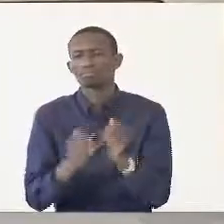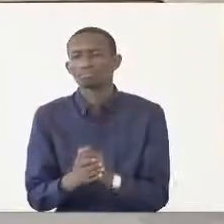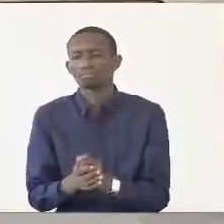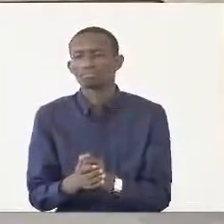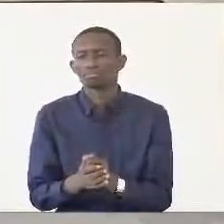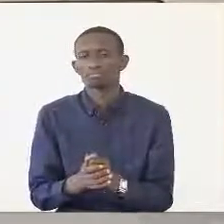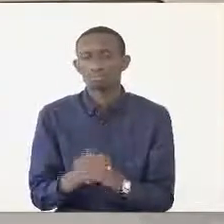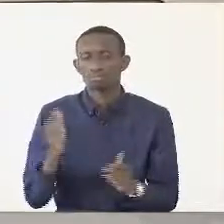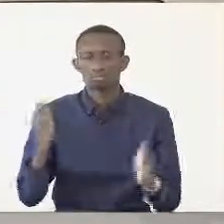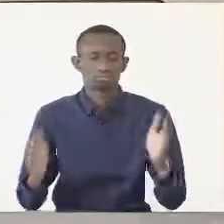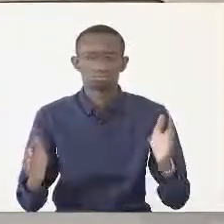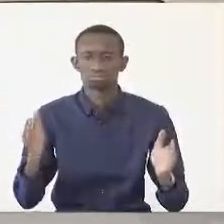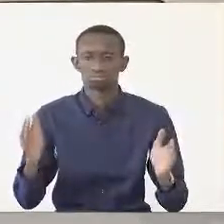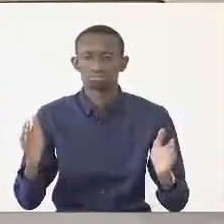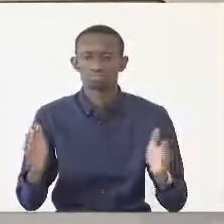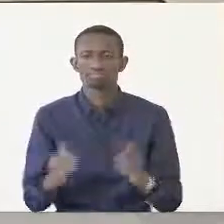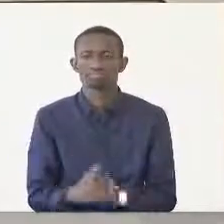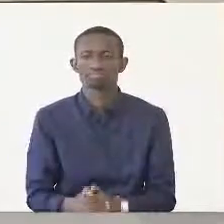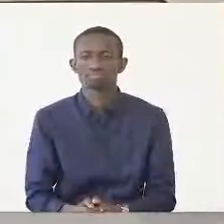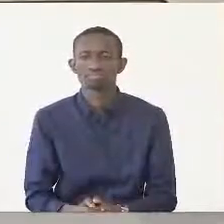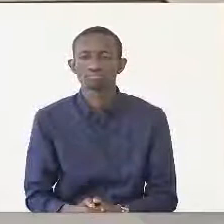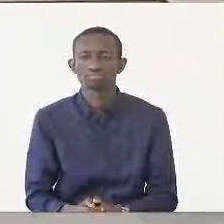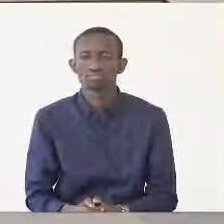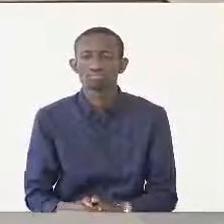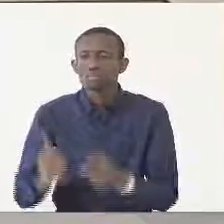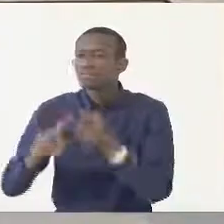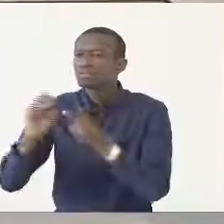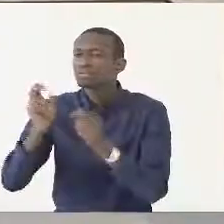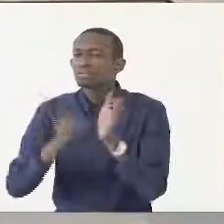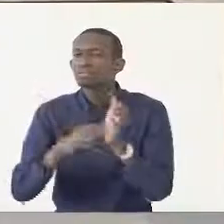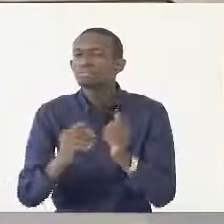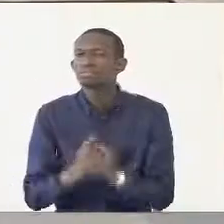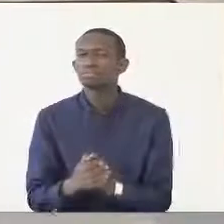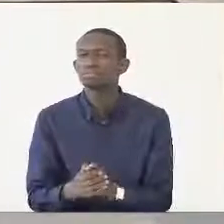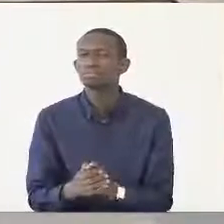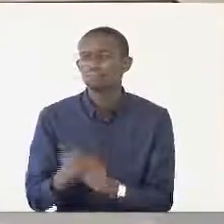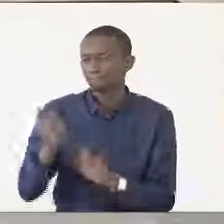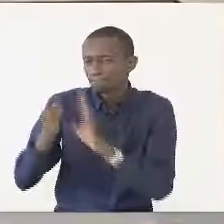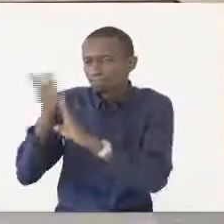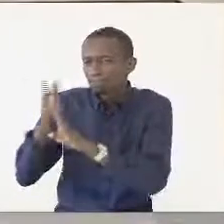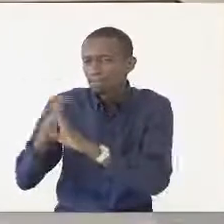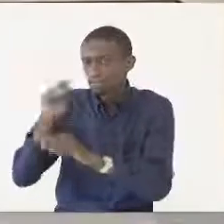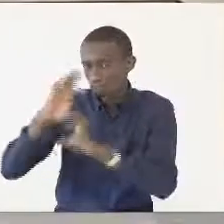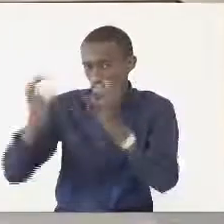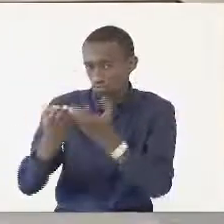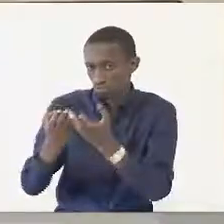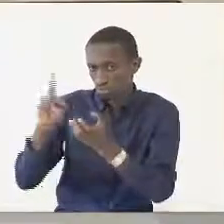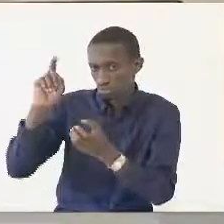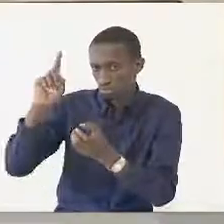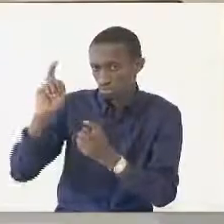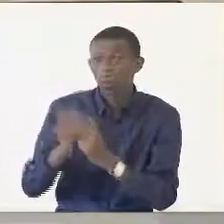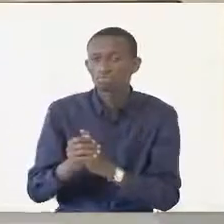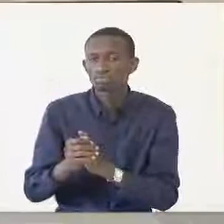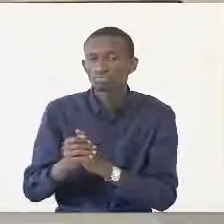sides. And what we have here equals to, this is the speed of the white. The speed of the white is